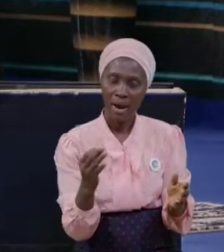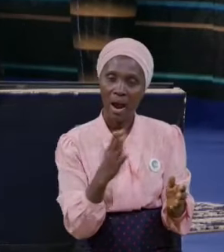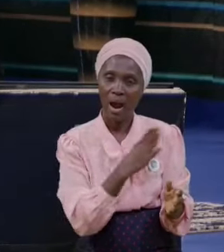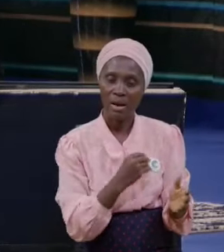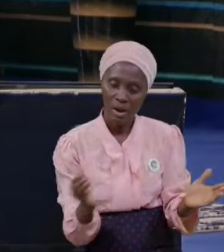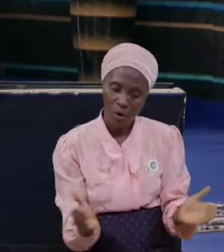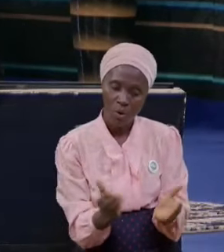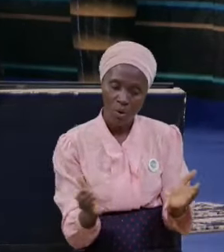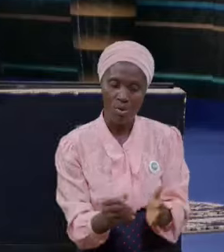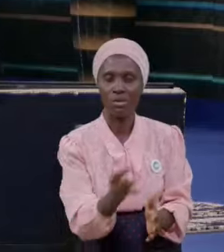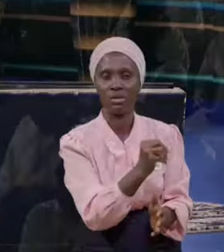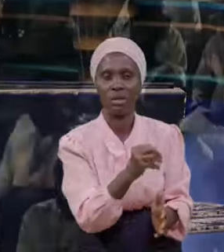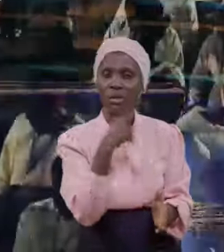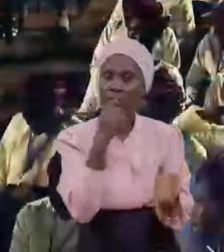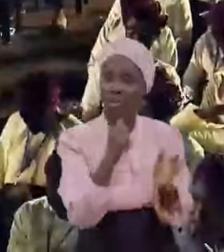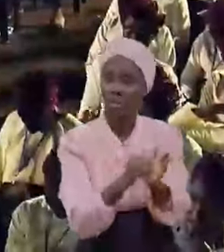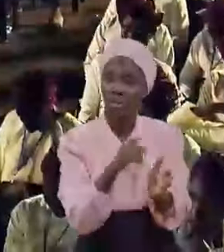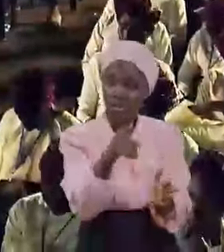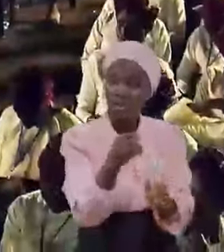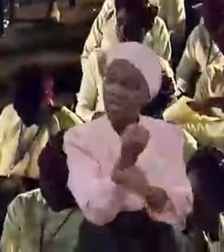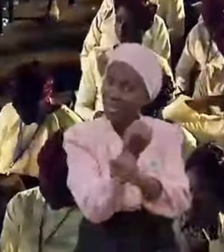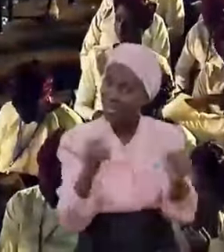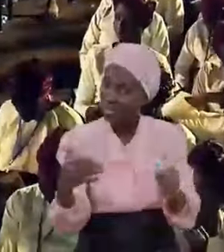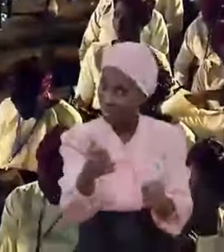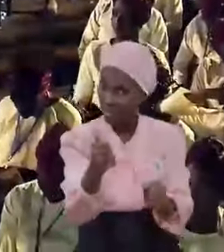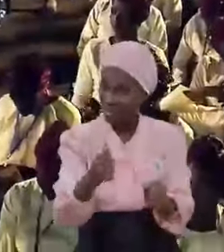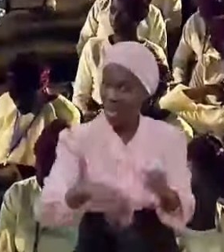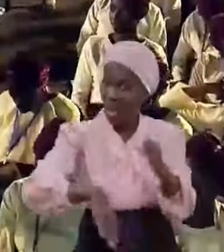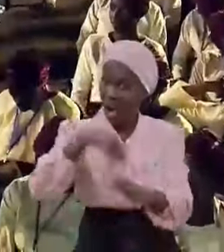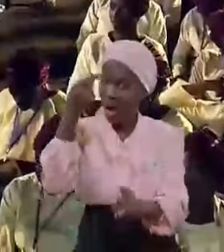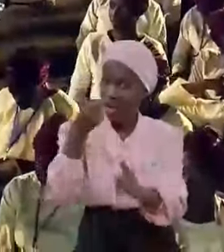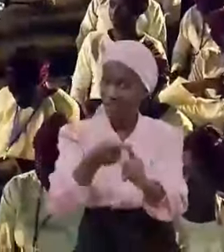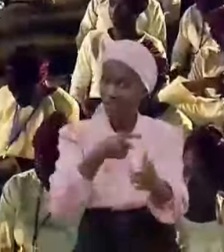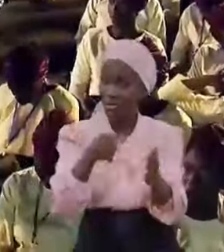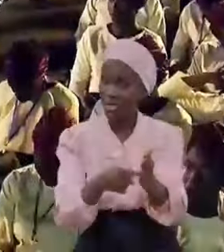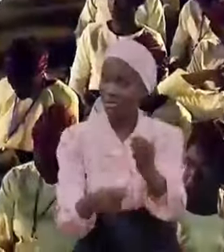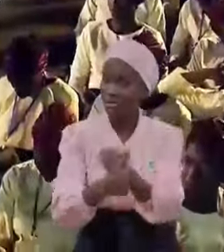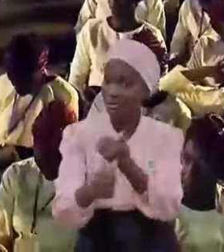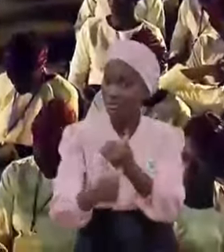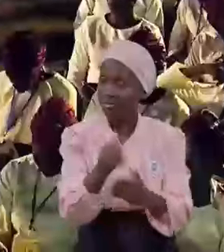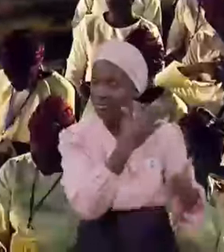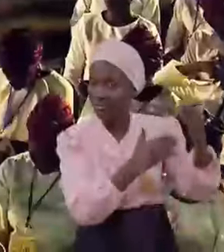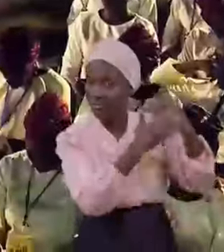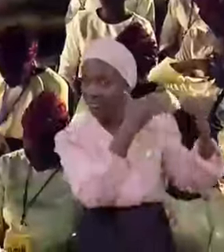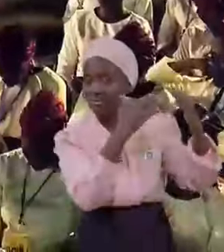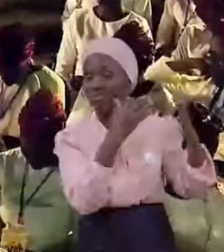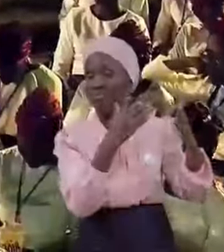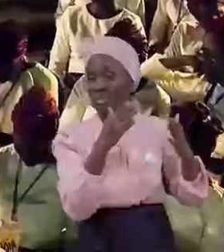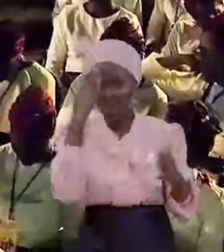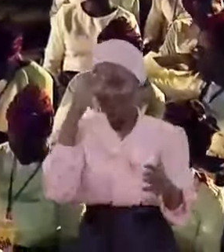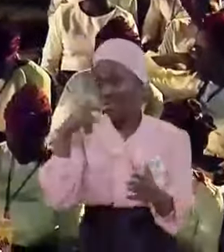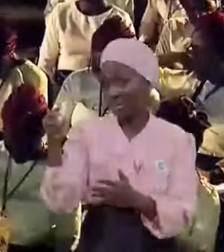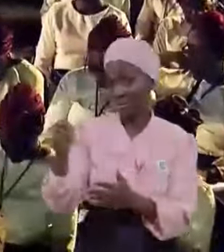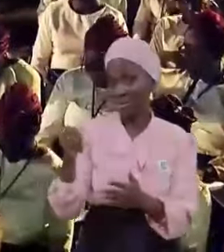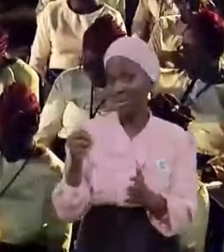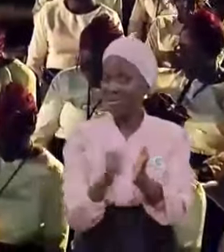this unto what generation? You know, he told them generally, repent. That's a